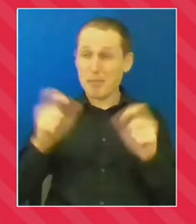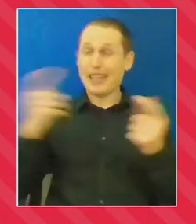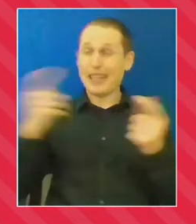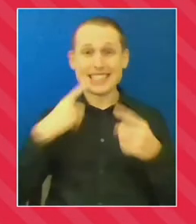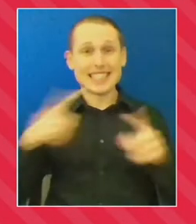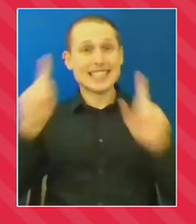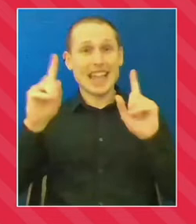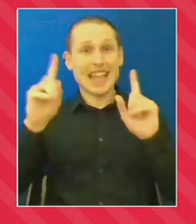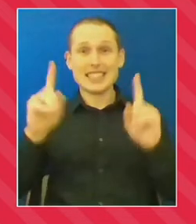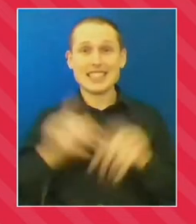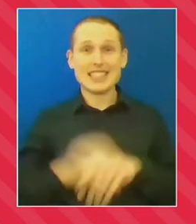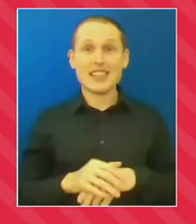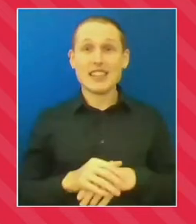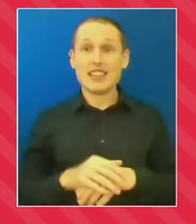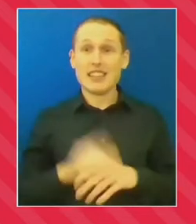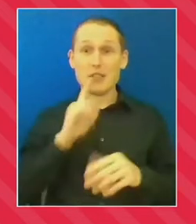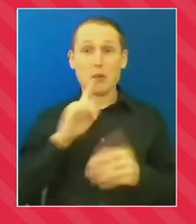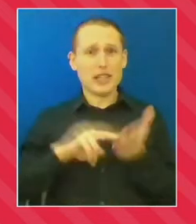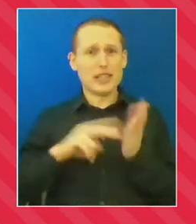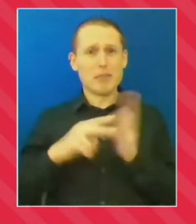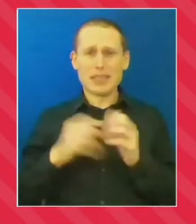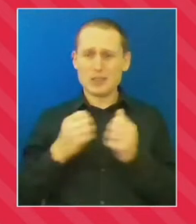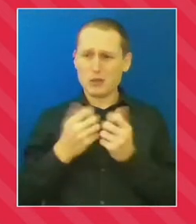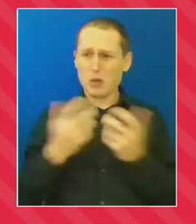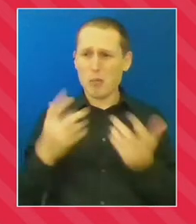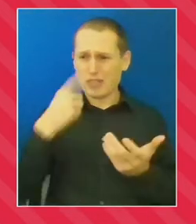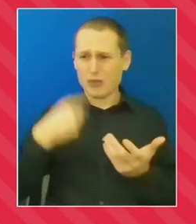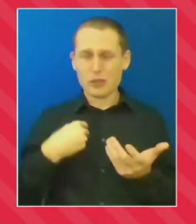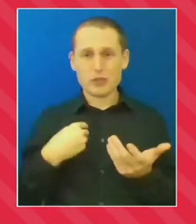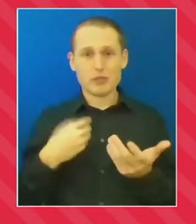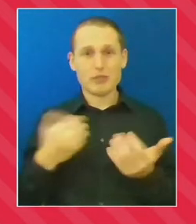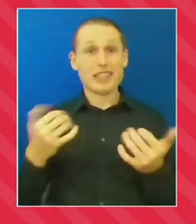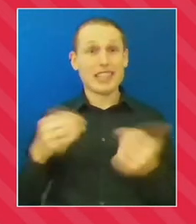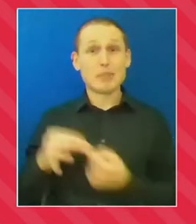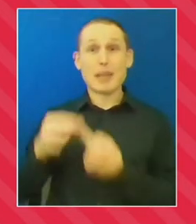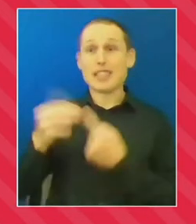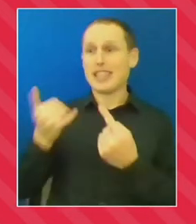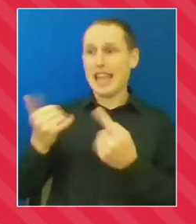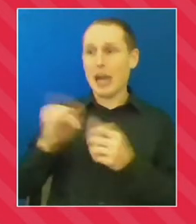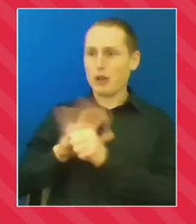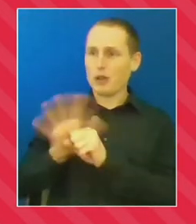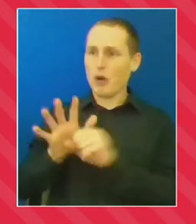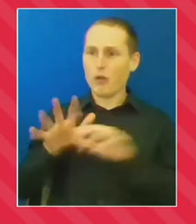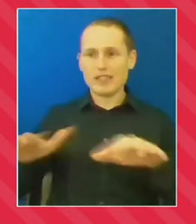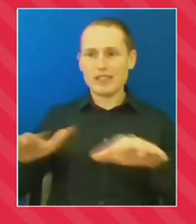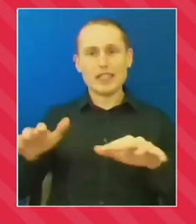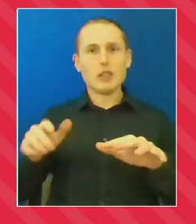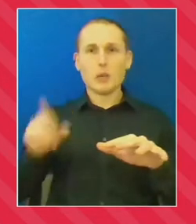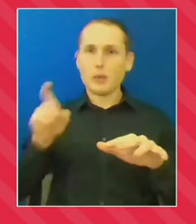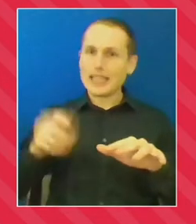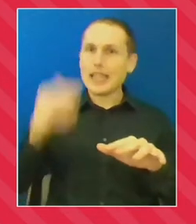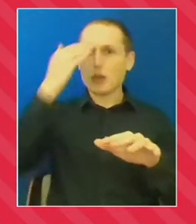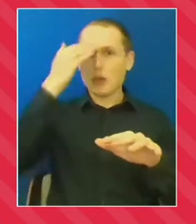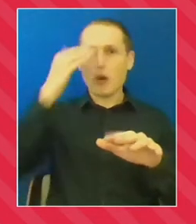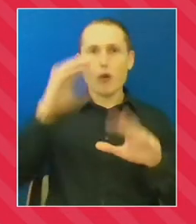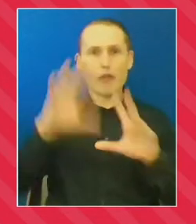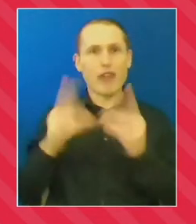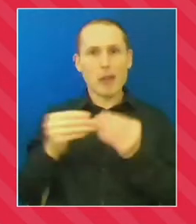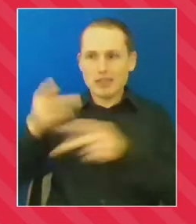And it means the world, especially in these times that we know that families are getting access to healthy meals and